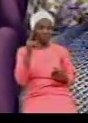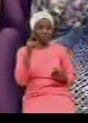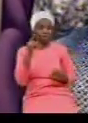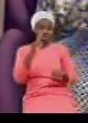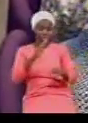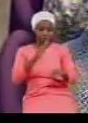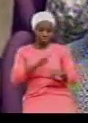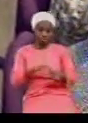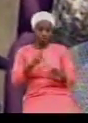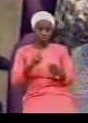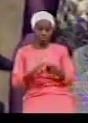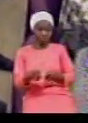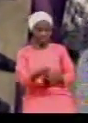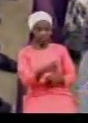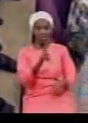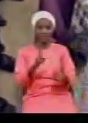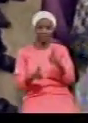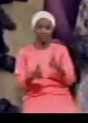people shall